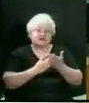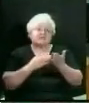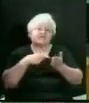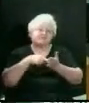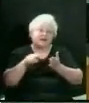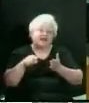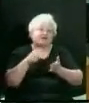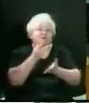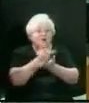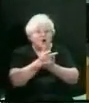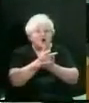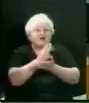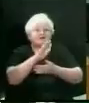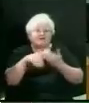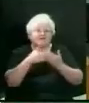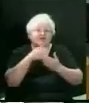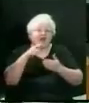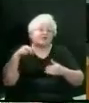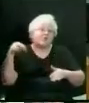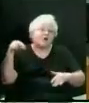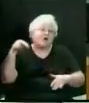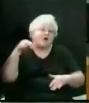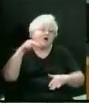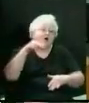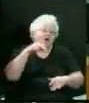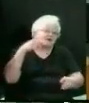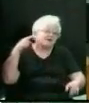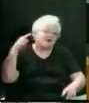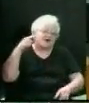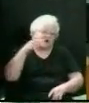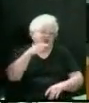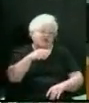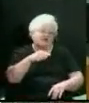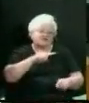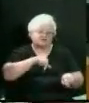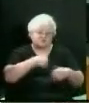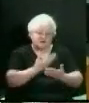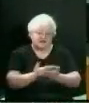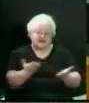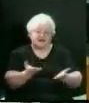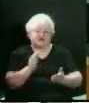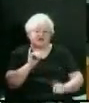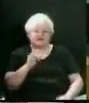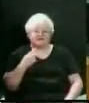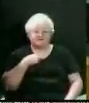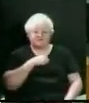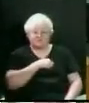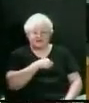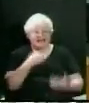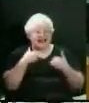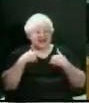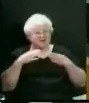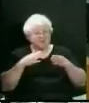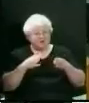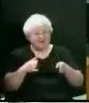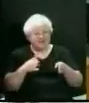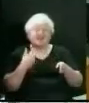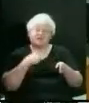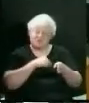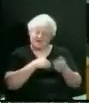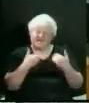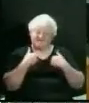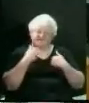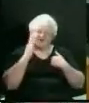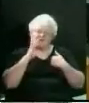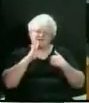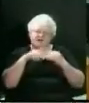down here. They've all had to walk a fair distance to get here. If we had a mechanism, which we do, and I'll speak to